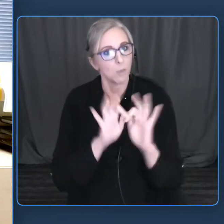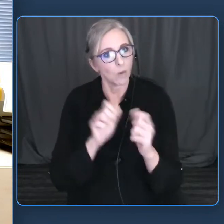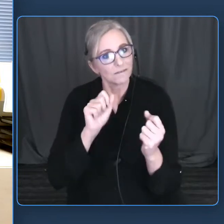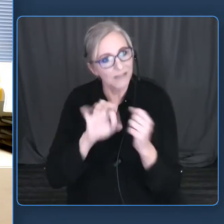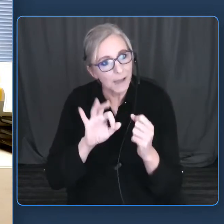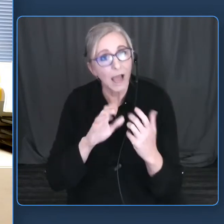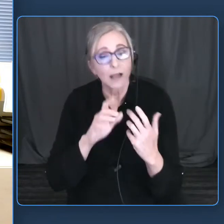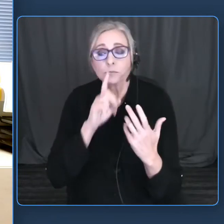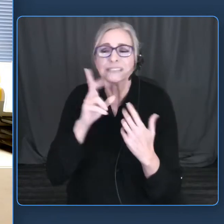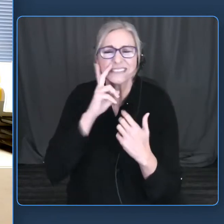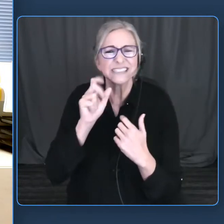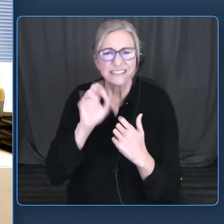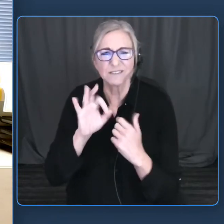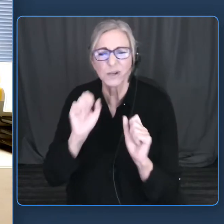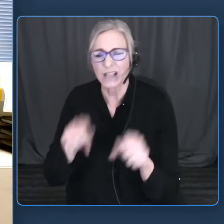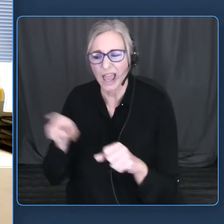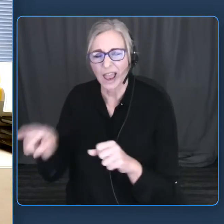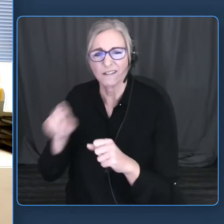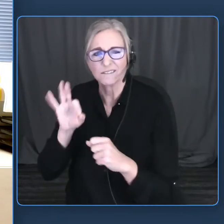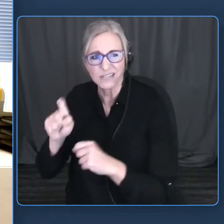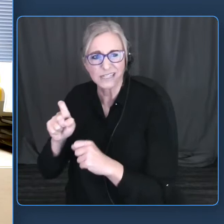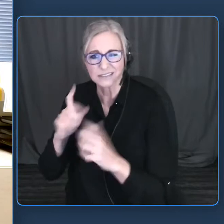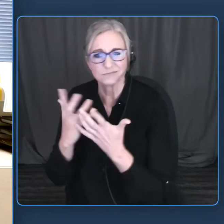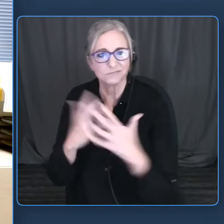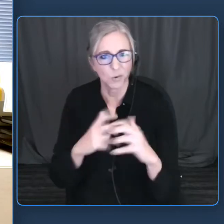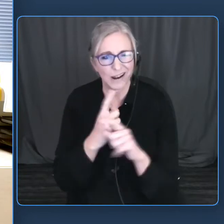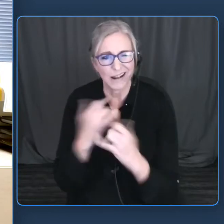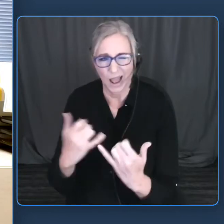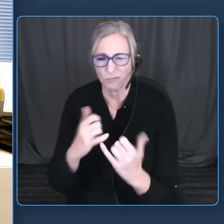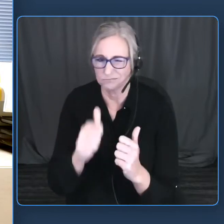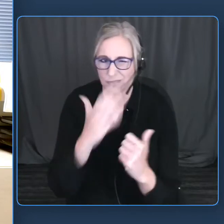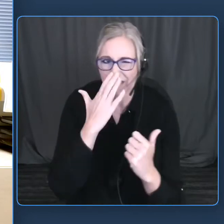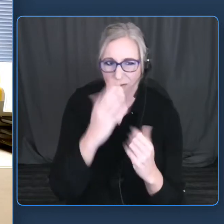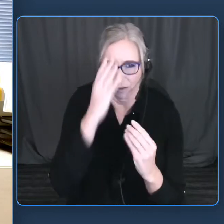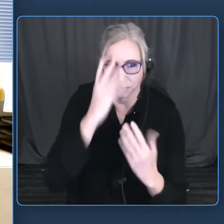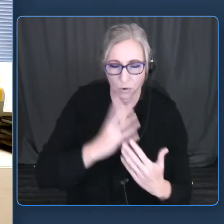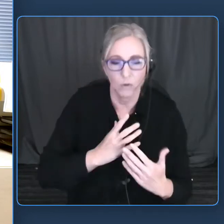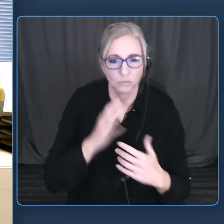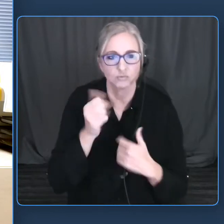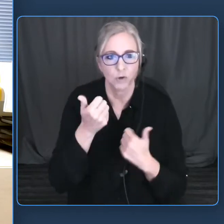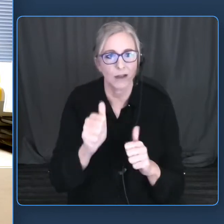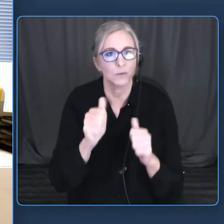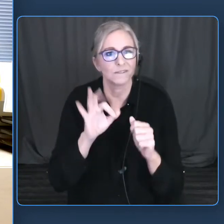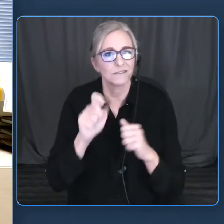important. We can see if we can get that coordinated for you.